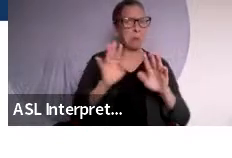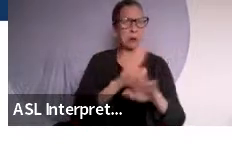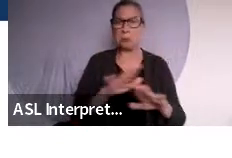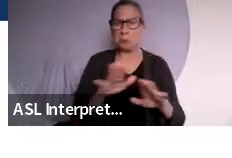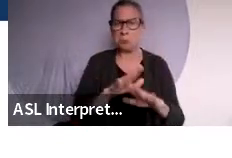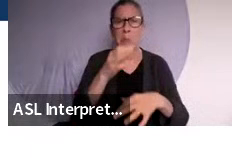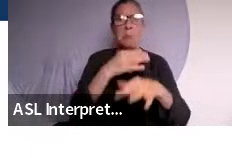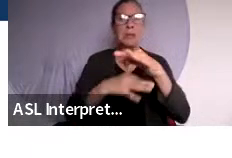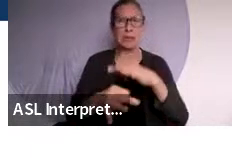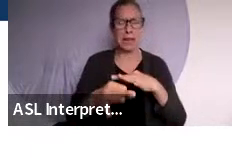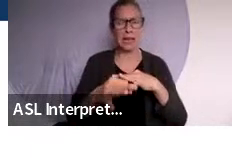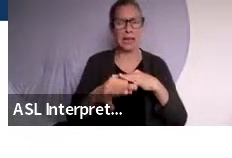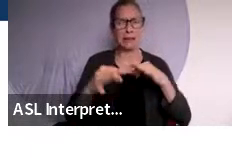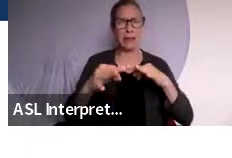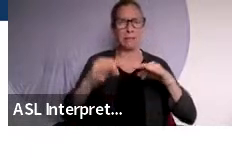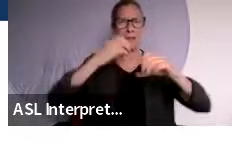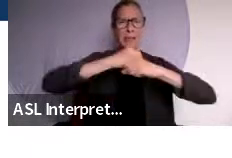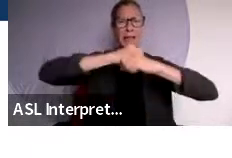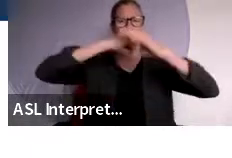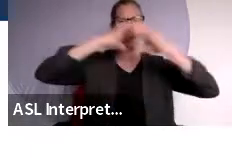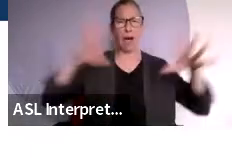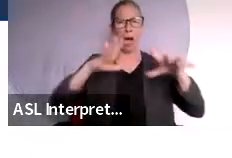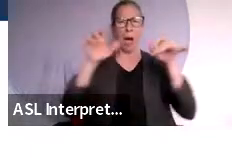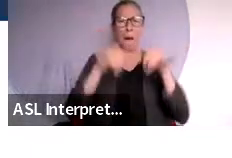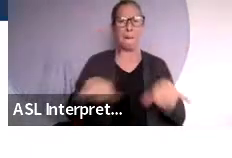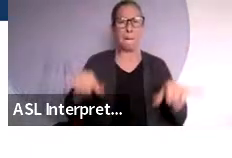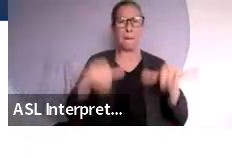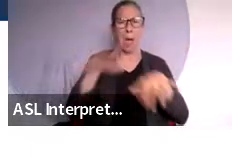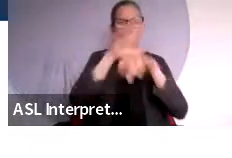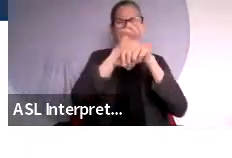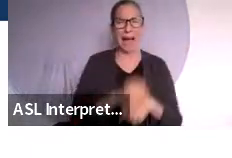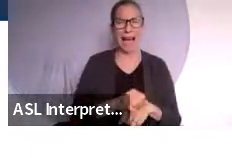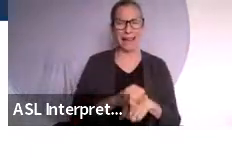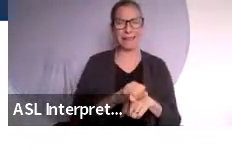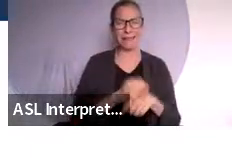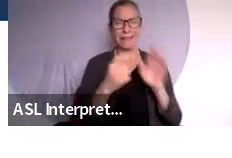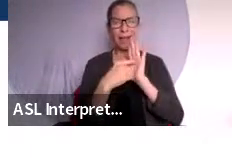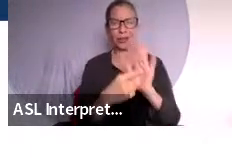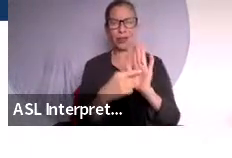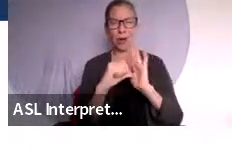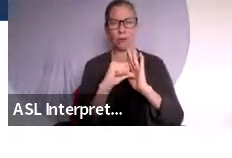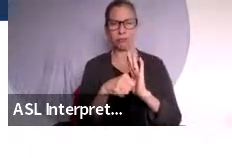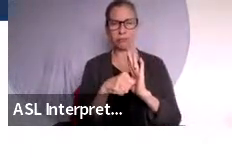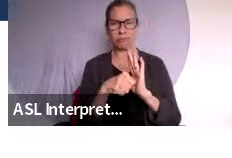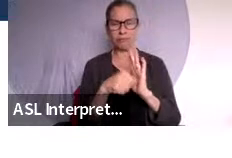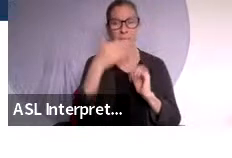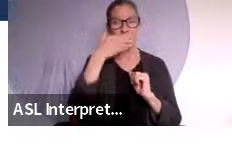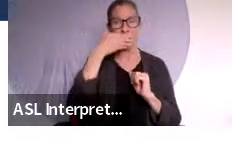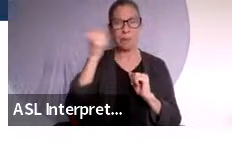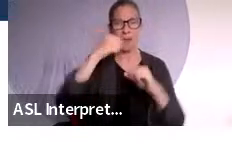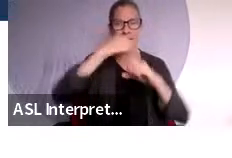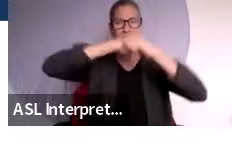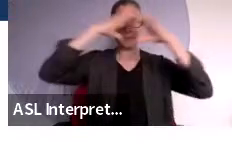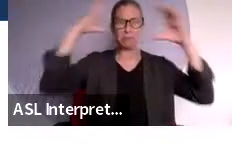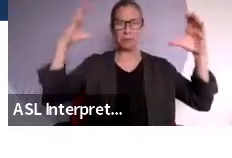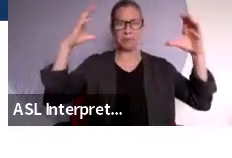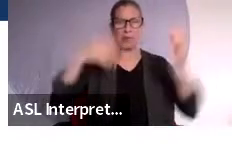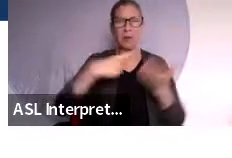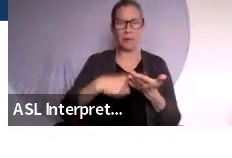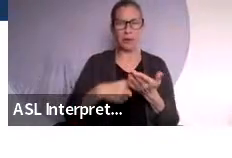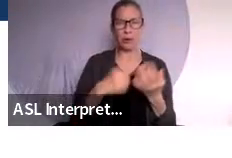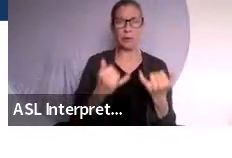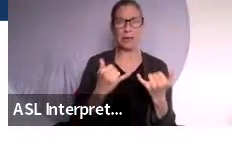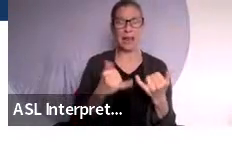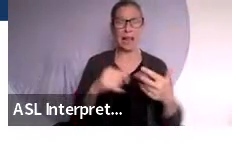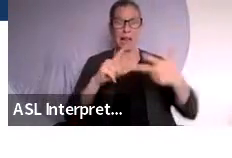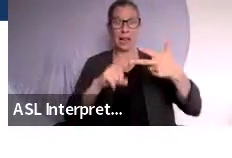but rather at the big picture patterns that I'll be calling out, because I think those paint a much better picture of what we'll be talking about today.